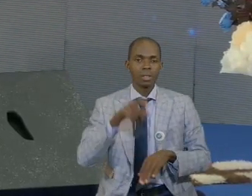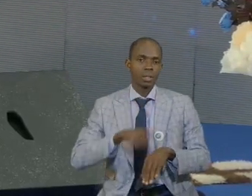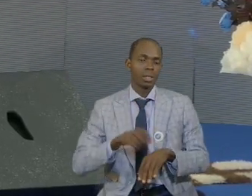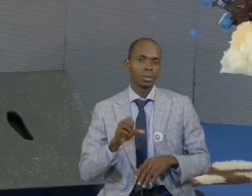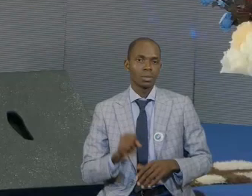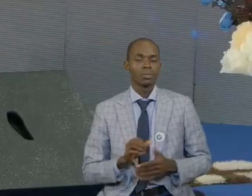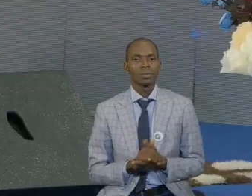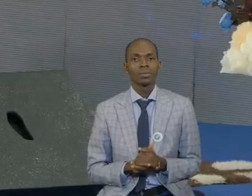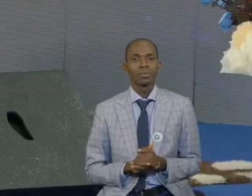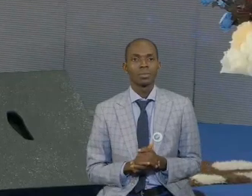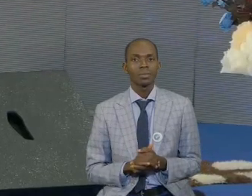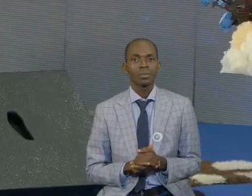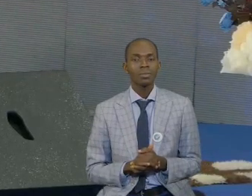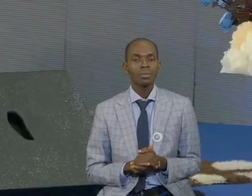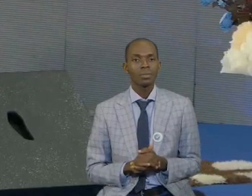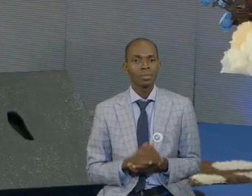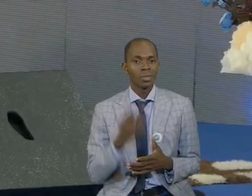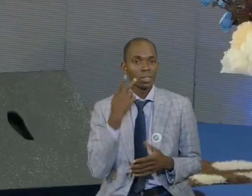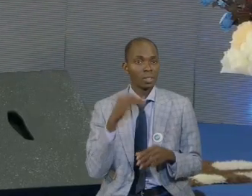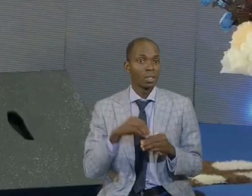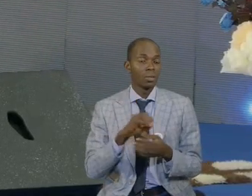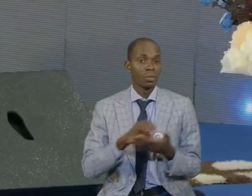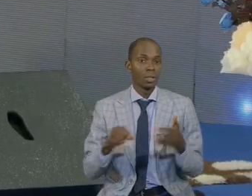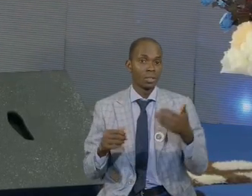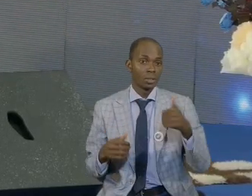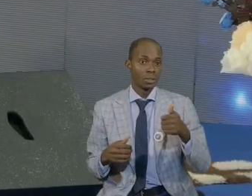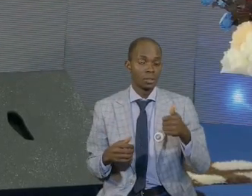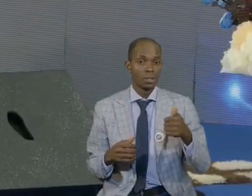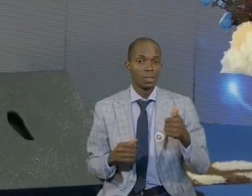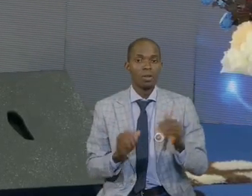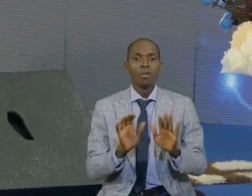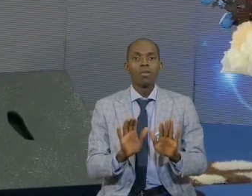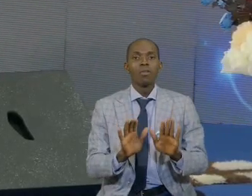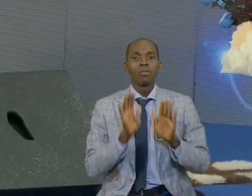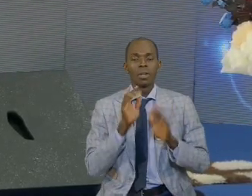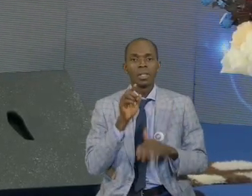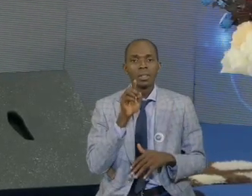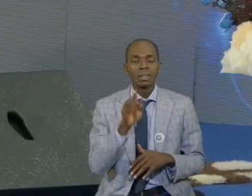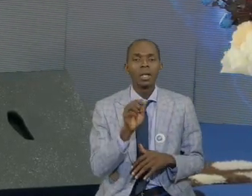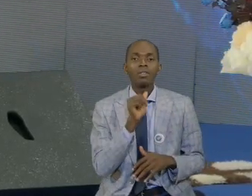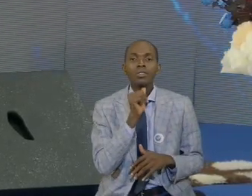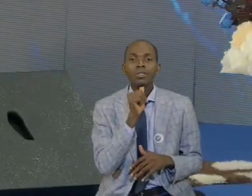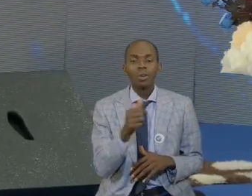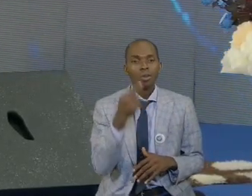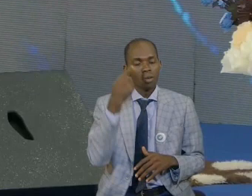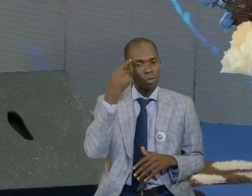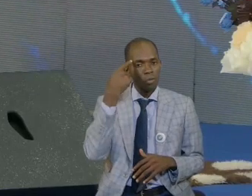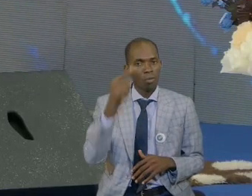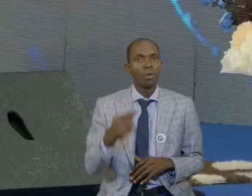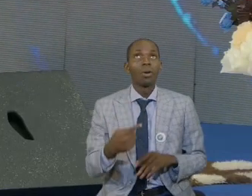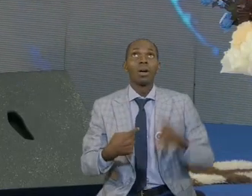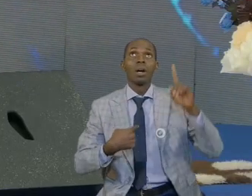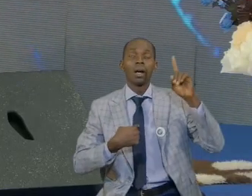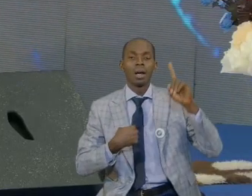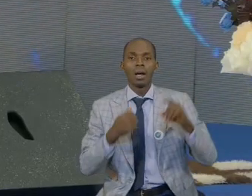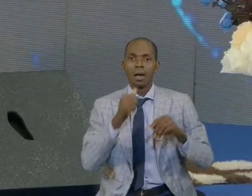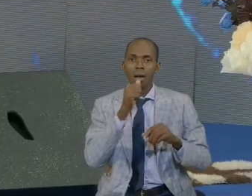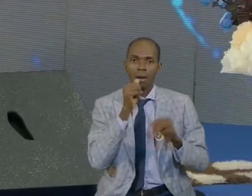Look at verse 10. Fear thou not, for I am with thee.